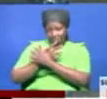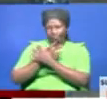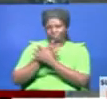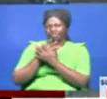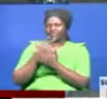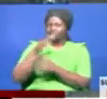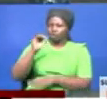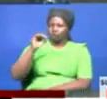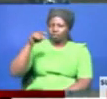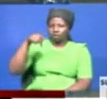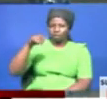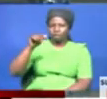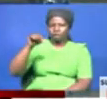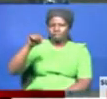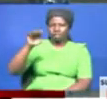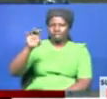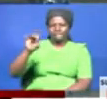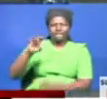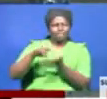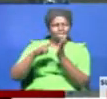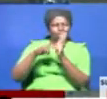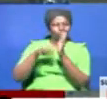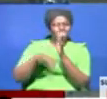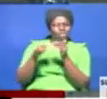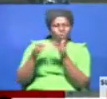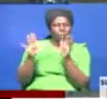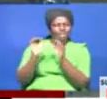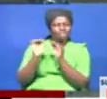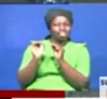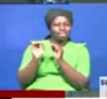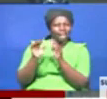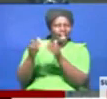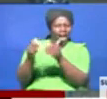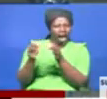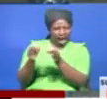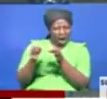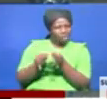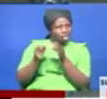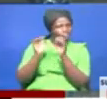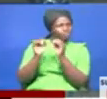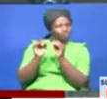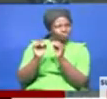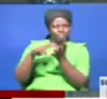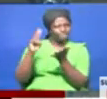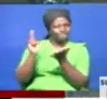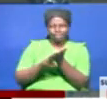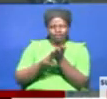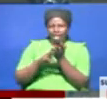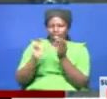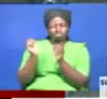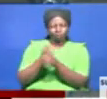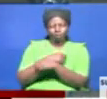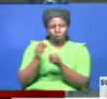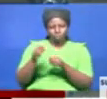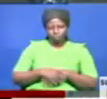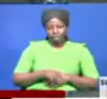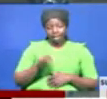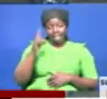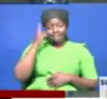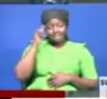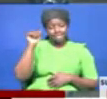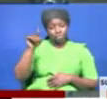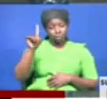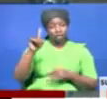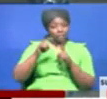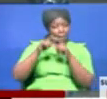language, it was not transparent, it was not accountable, it was not verifiable. And I think that's one of the main issues this